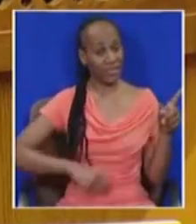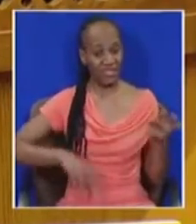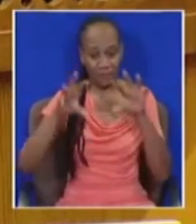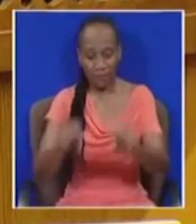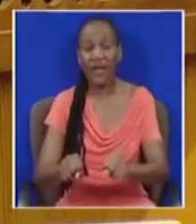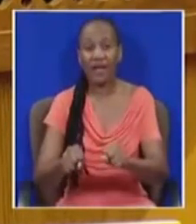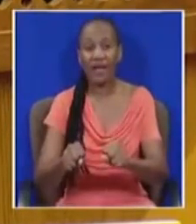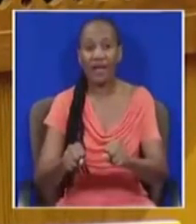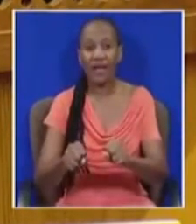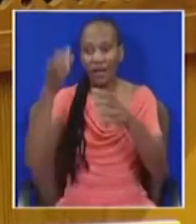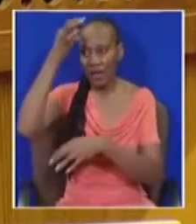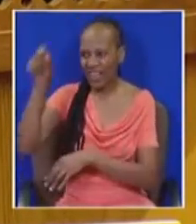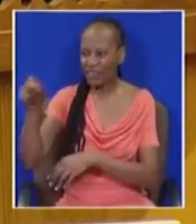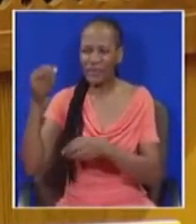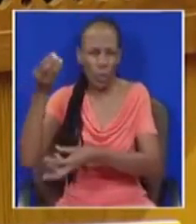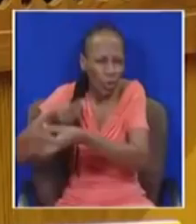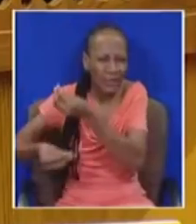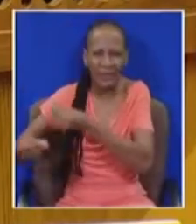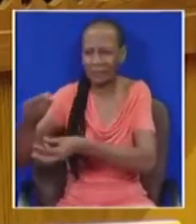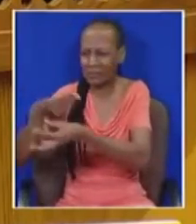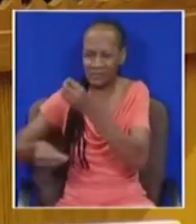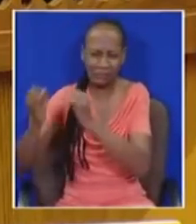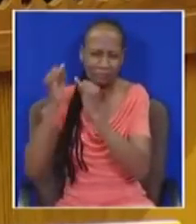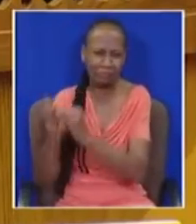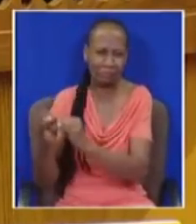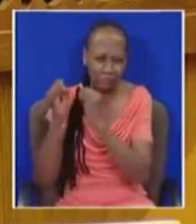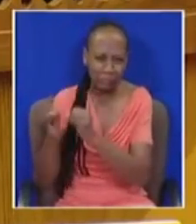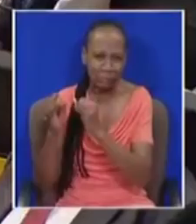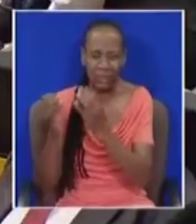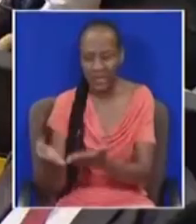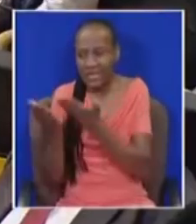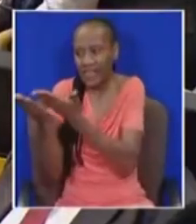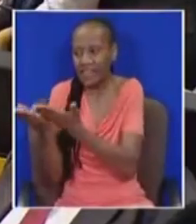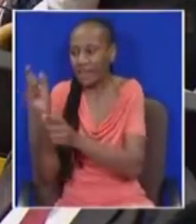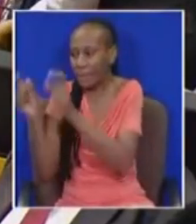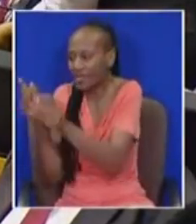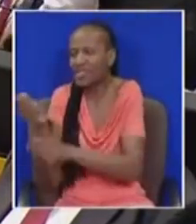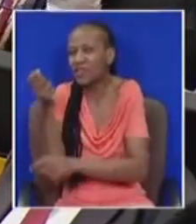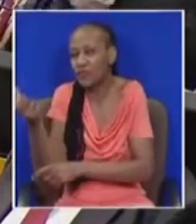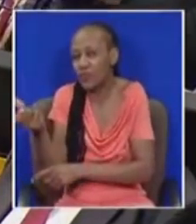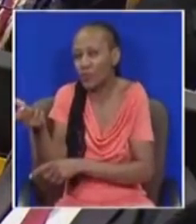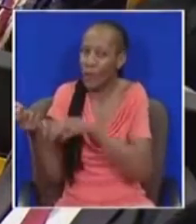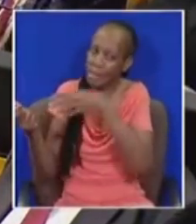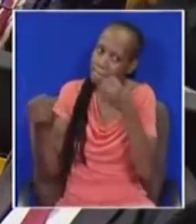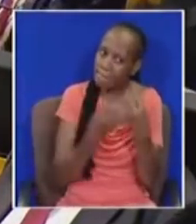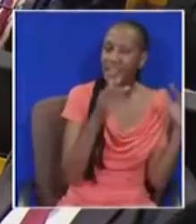corrupt state that has been captured to serve the interests of a few at the expense of the